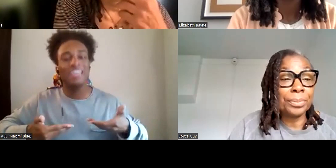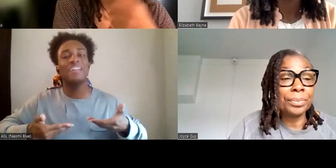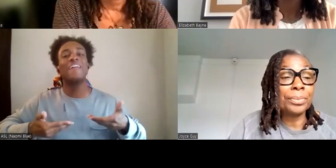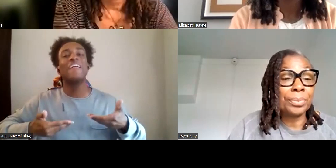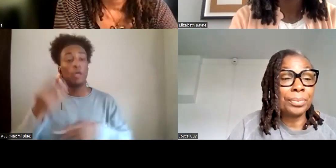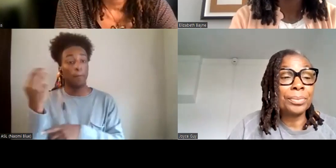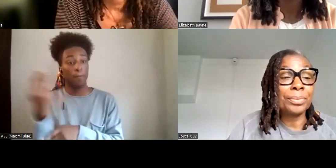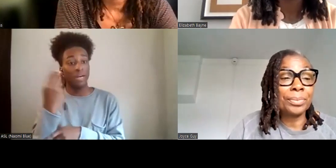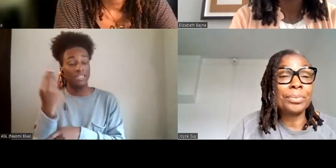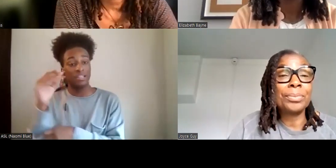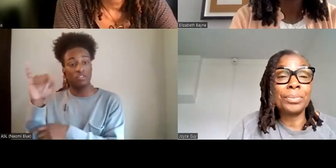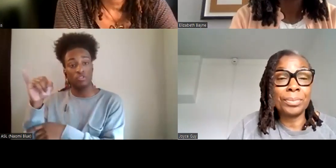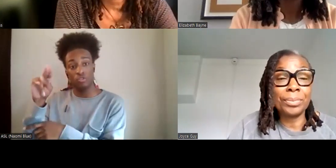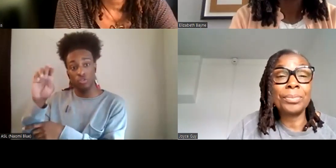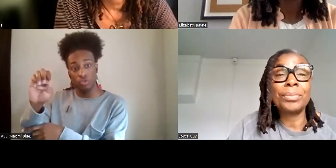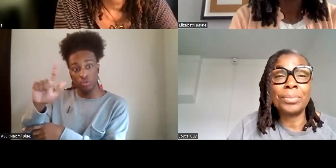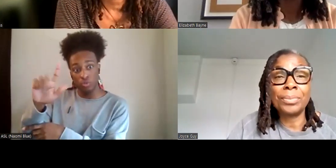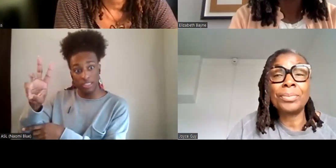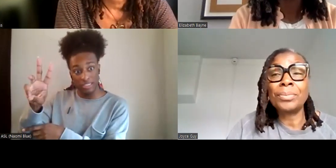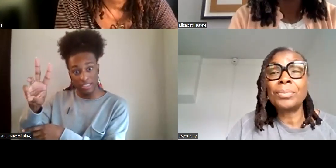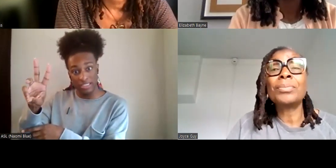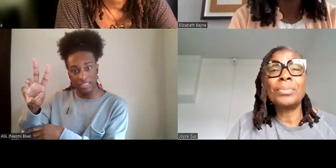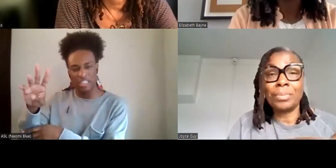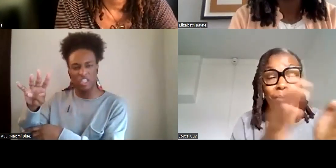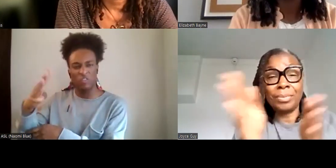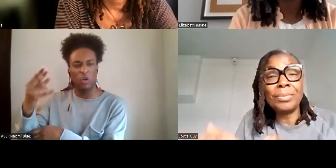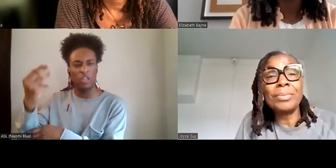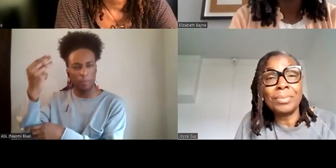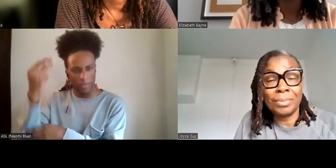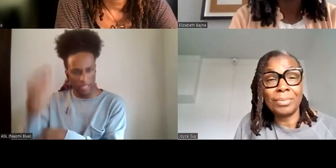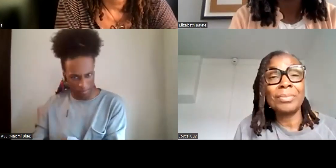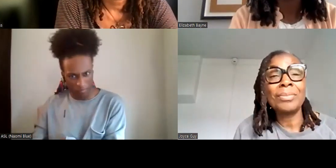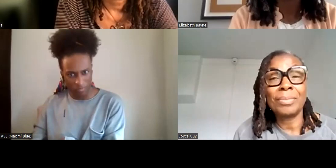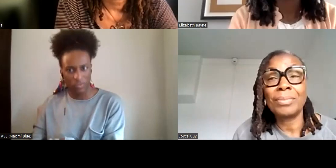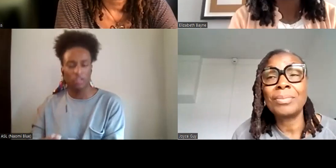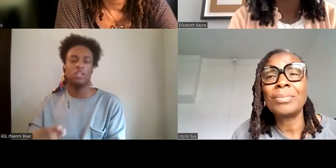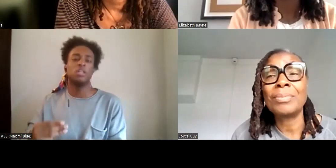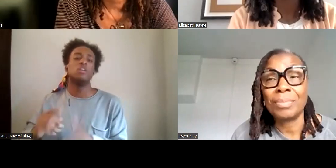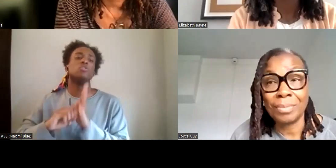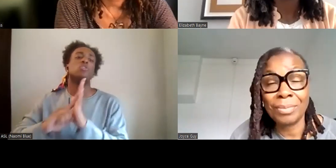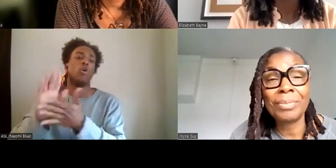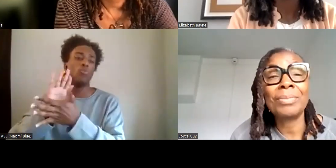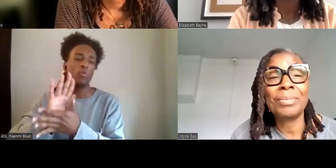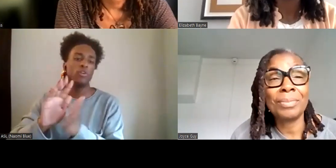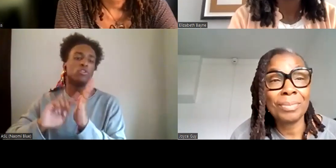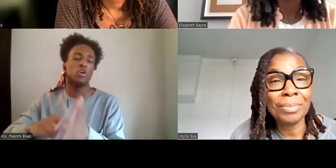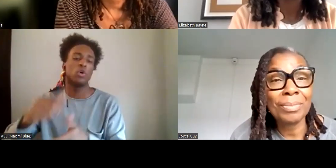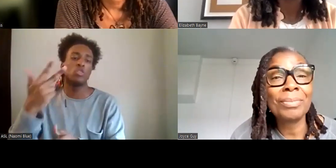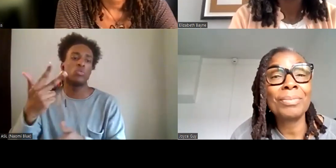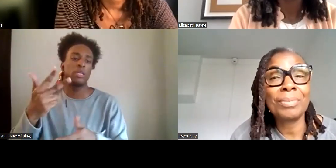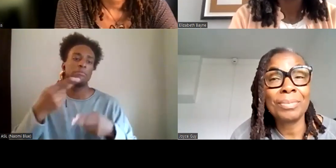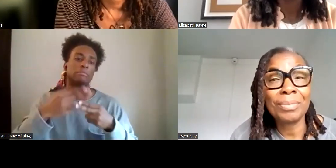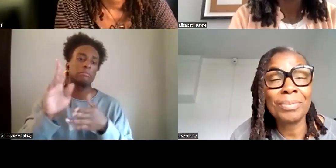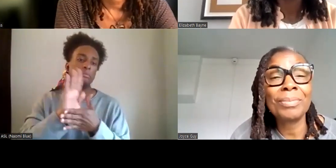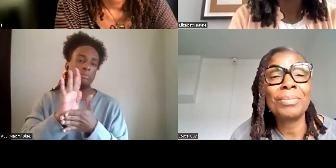June 26th. We do a fourth Monday screenings, and we're actually showing like 3 shorts about mental health, including Deborah